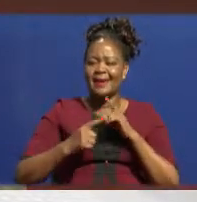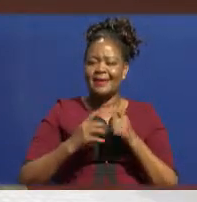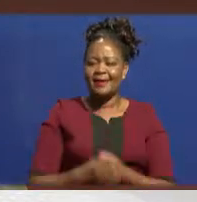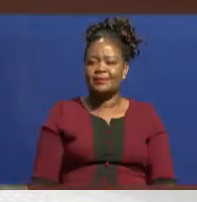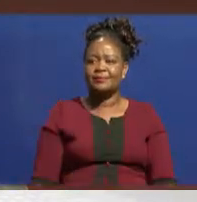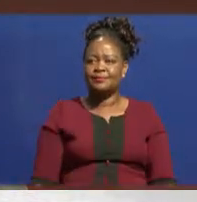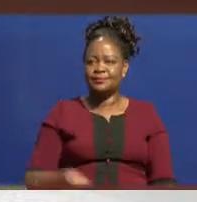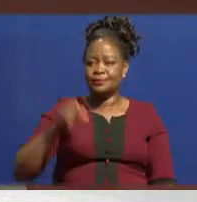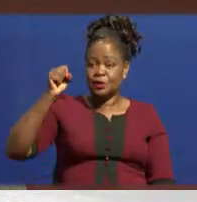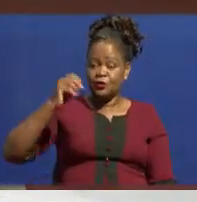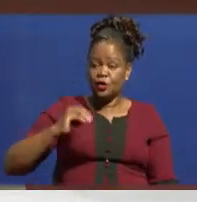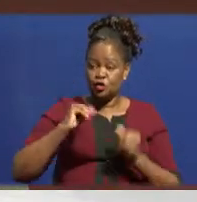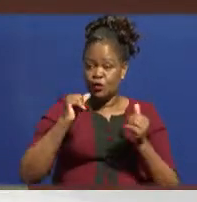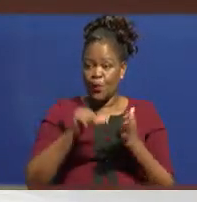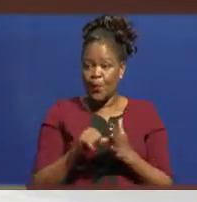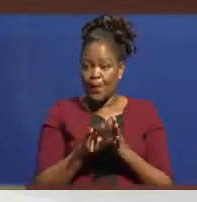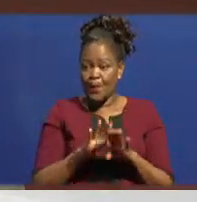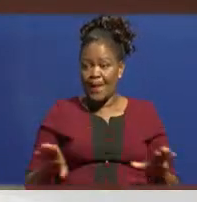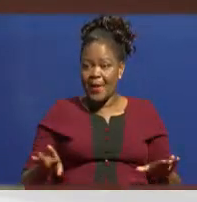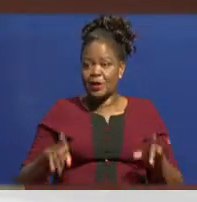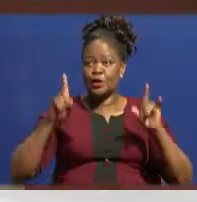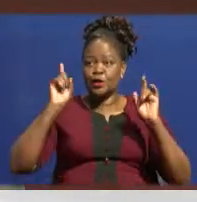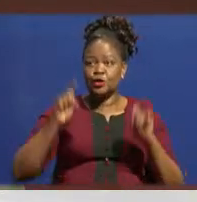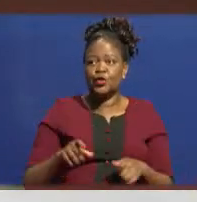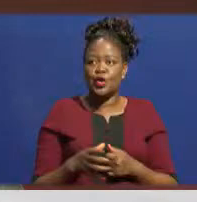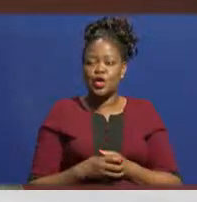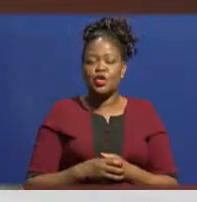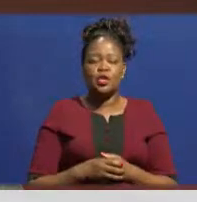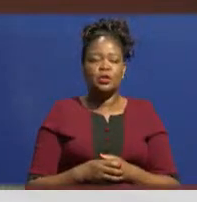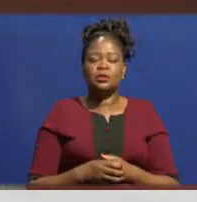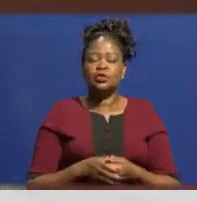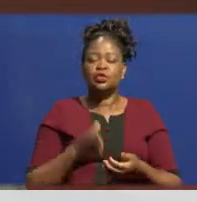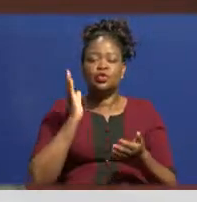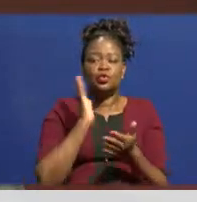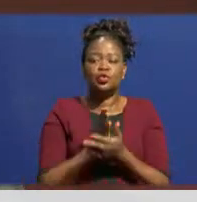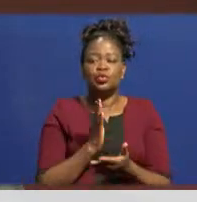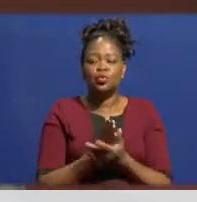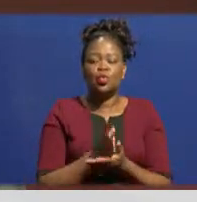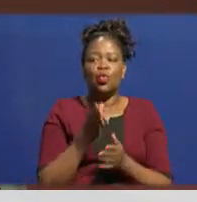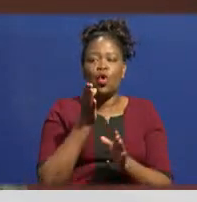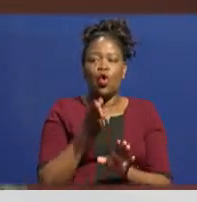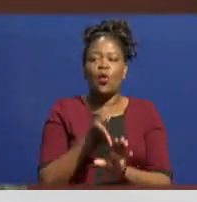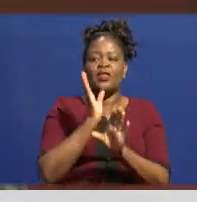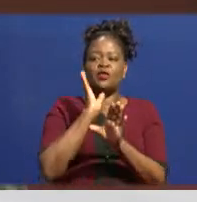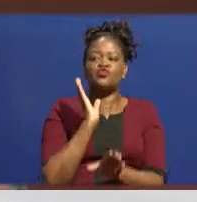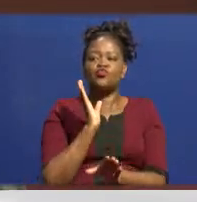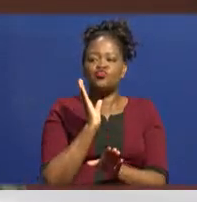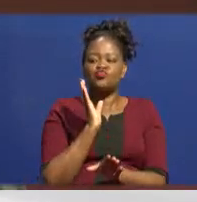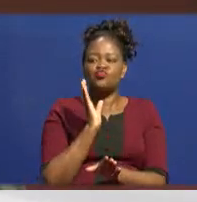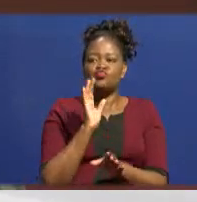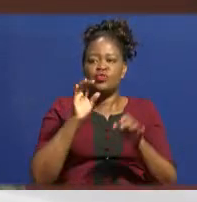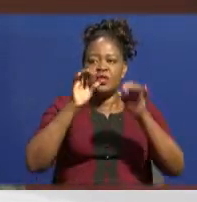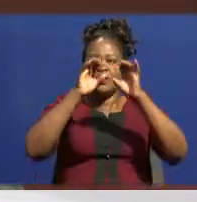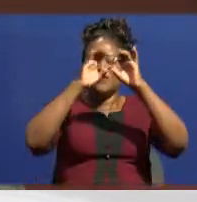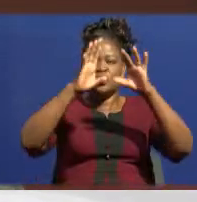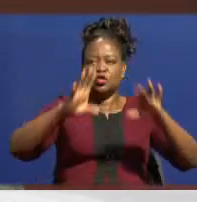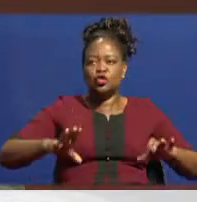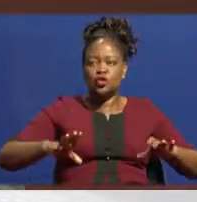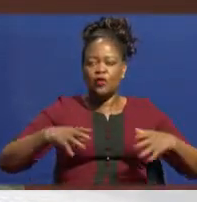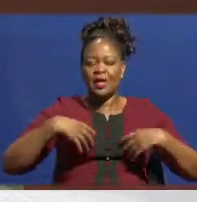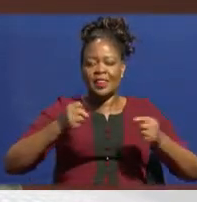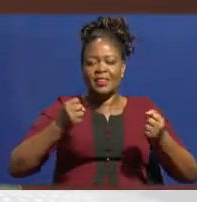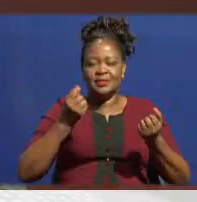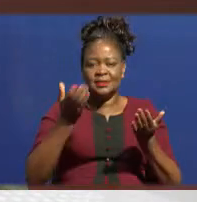sort out this issue, I think they should completely withdraw the devolution of the